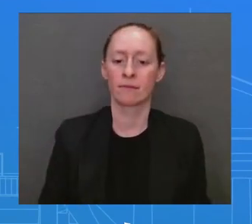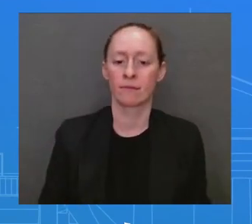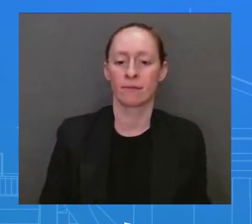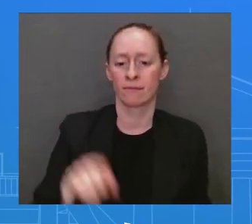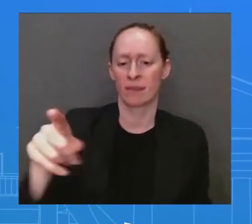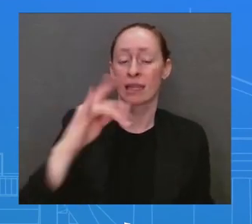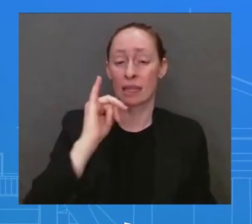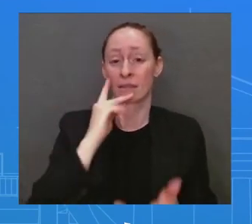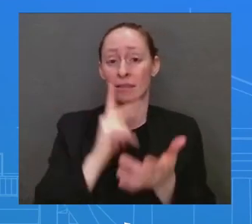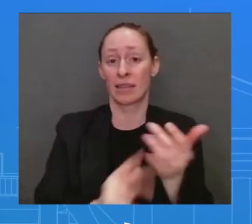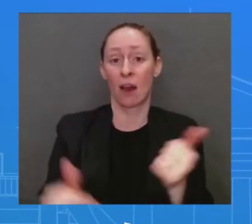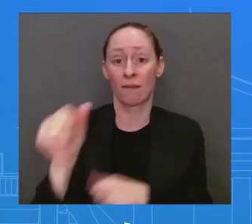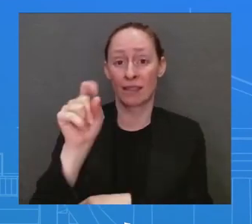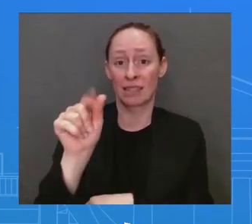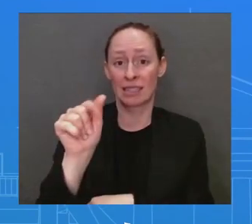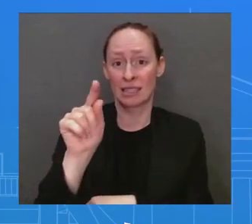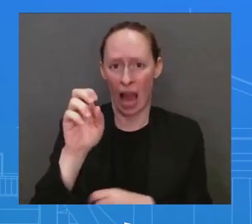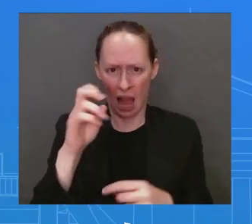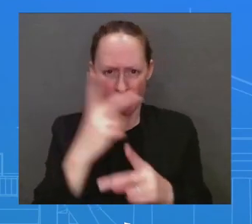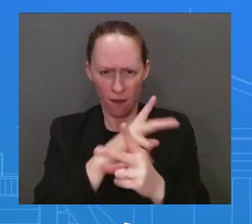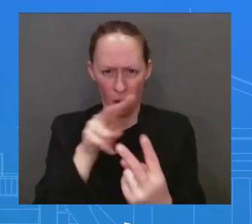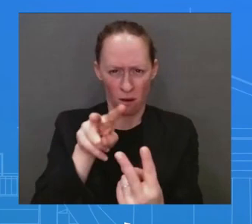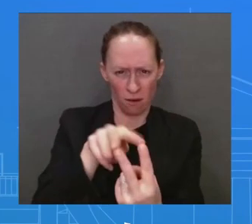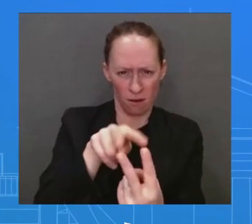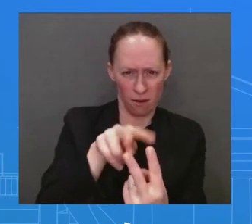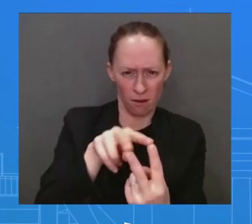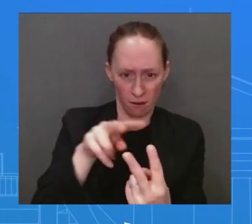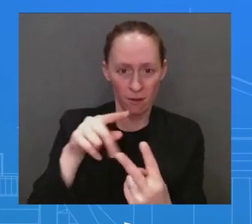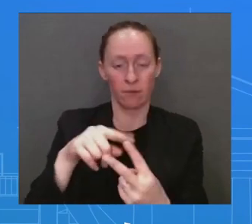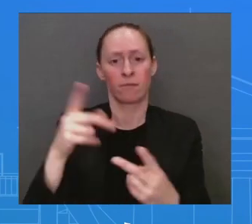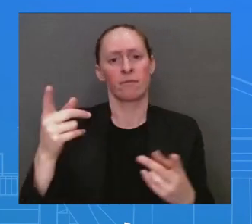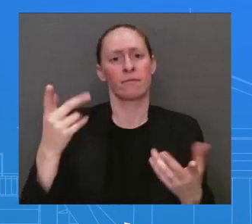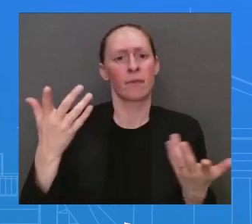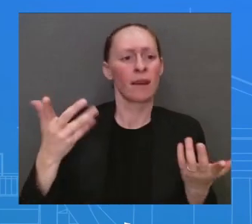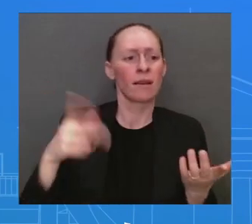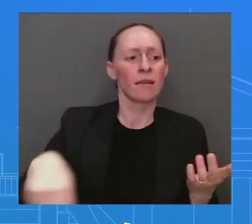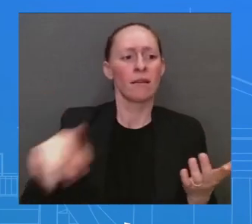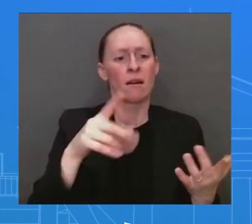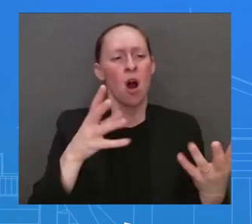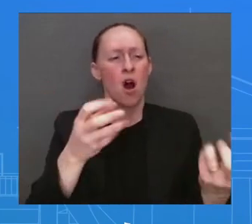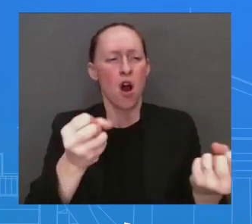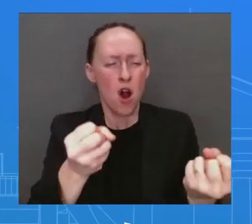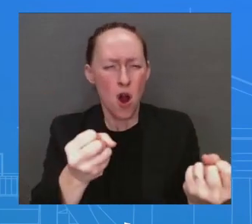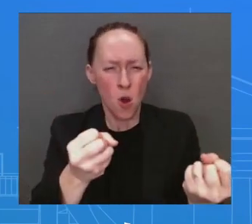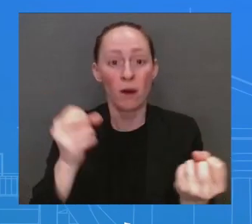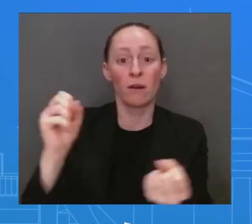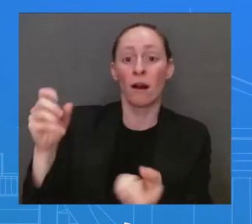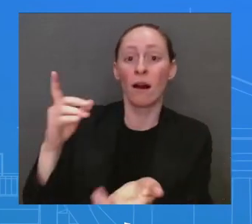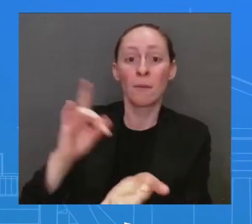the possibility of a humanitarian pause, to allow aid to get in and get in unfettered,